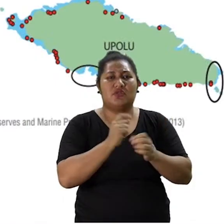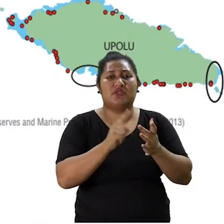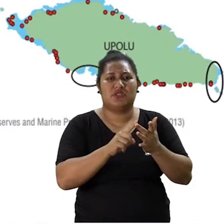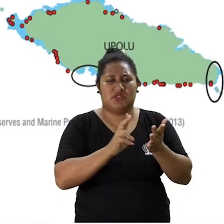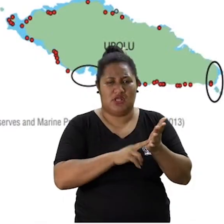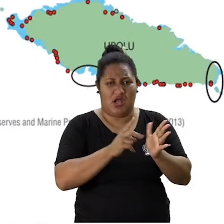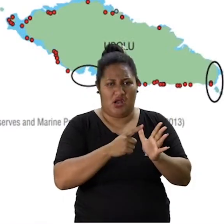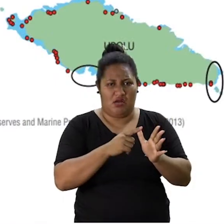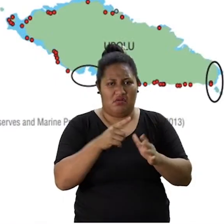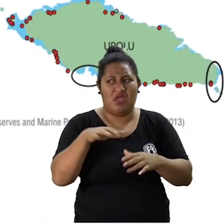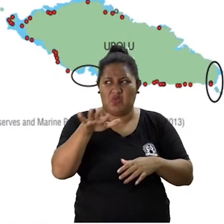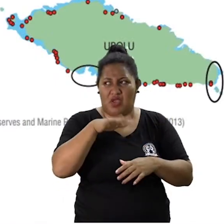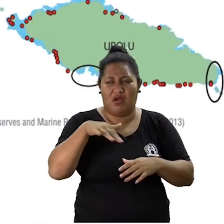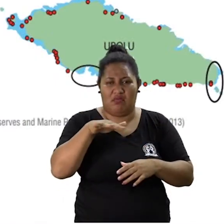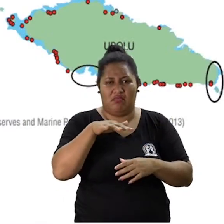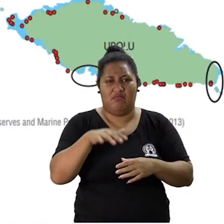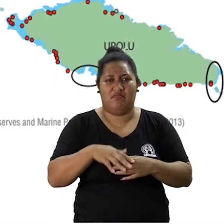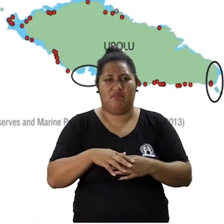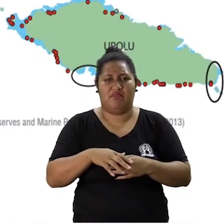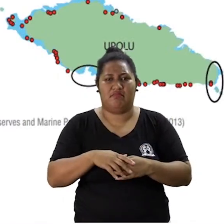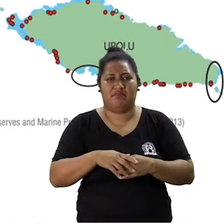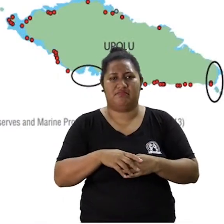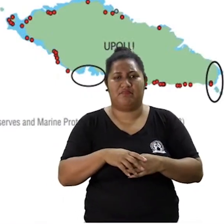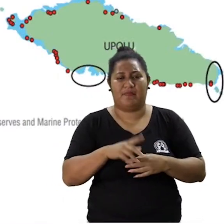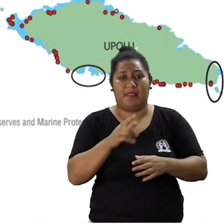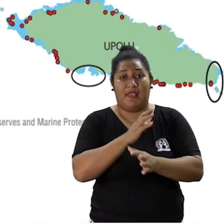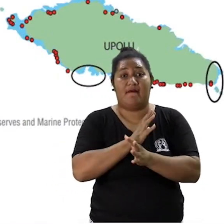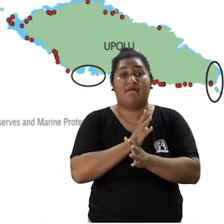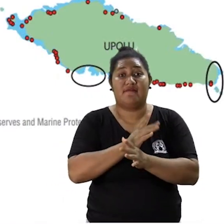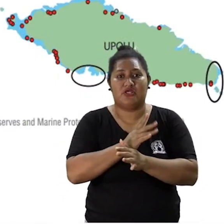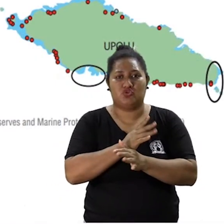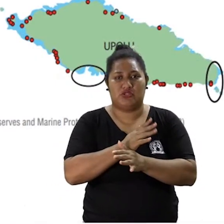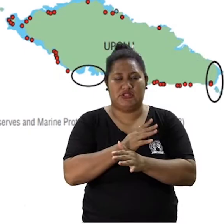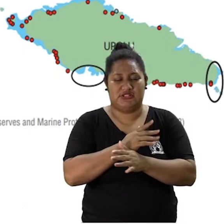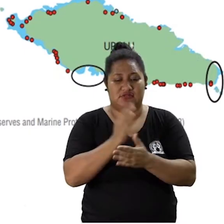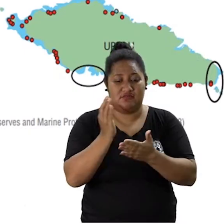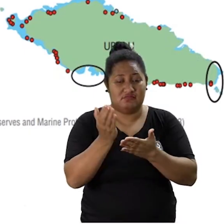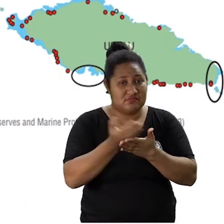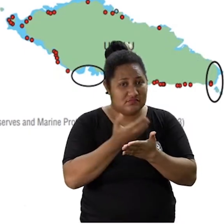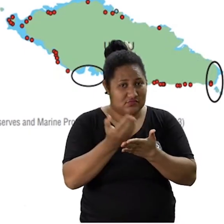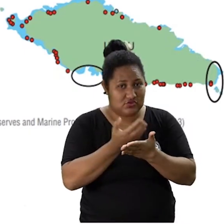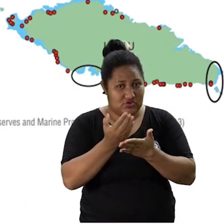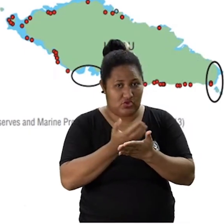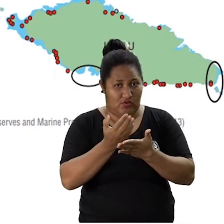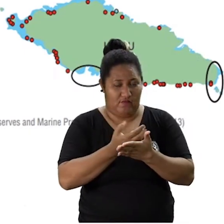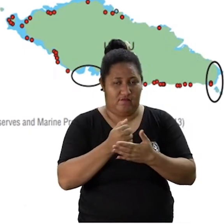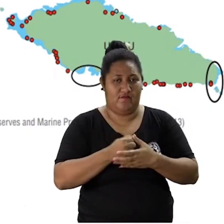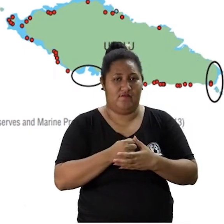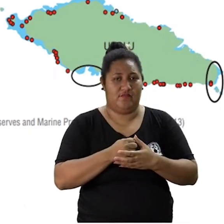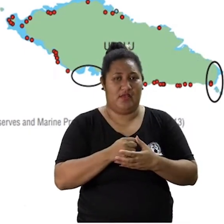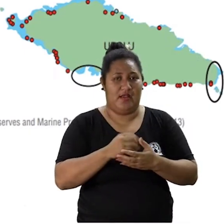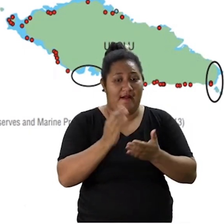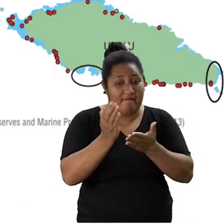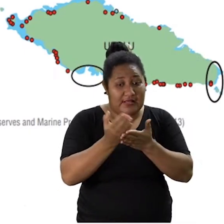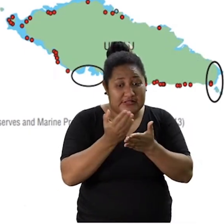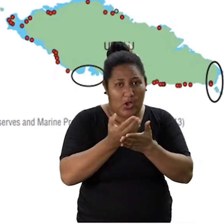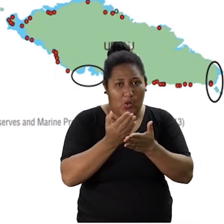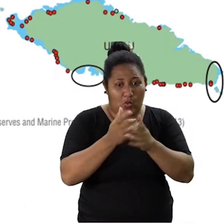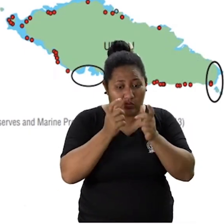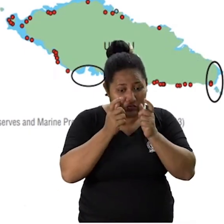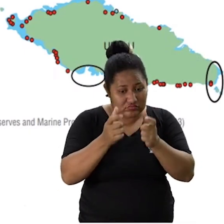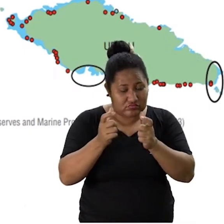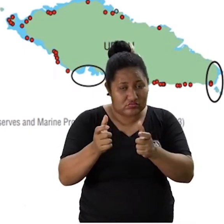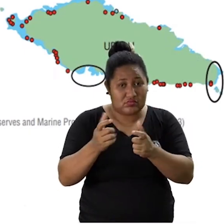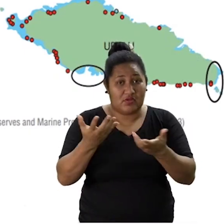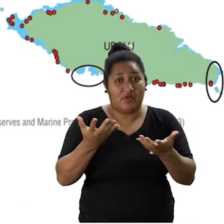in areas like Tongtonginga. Our fisheries reserves. Ia po whaasao nei o loo inu